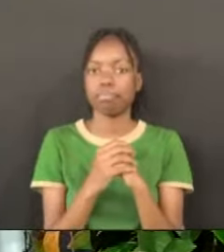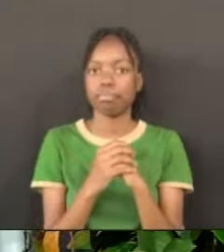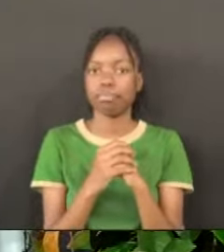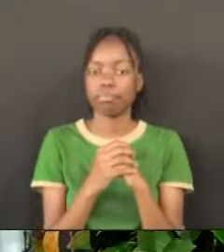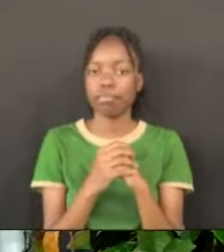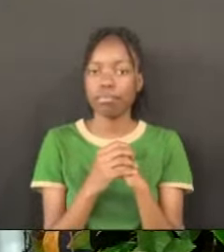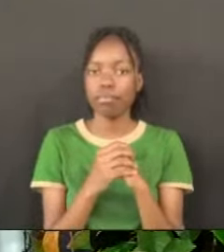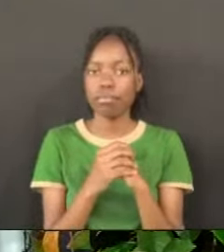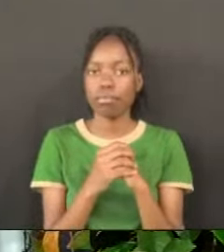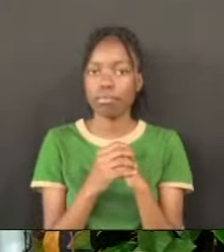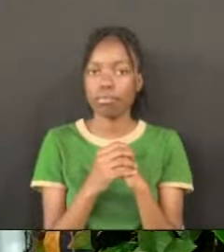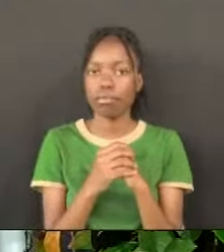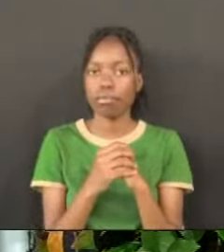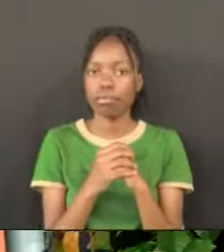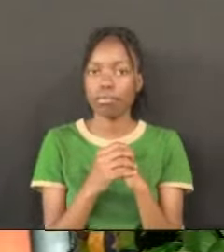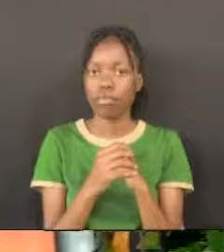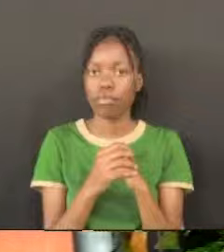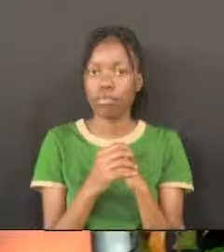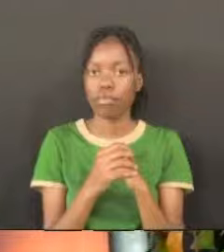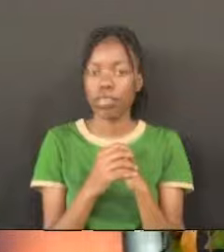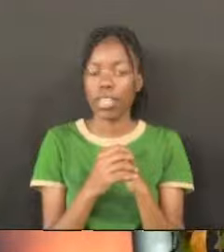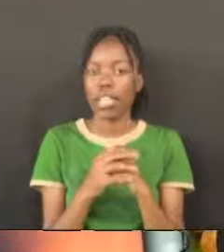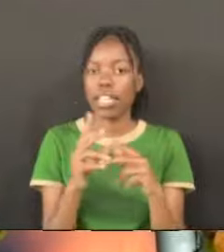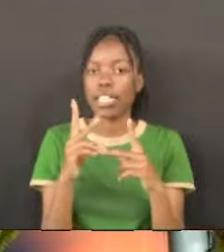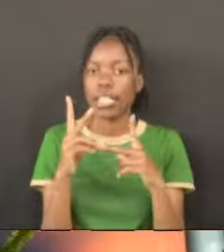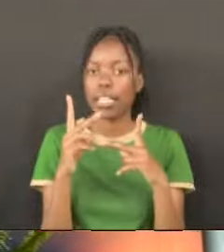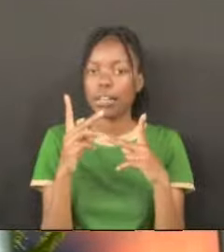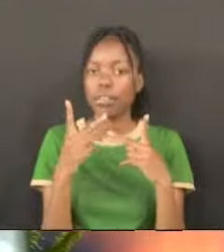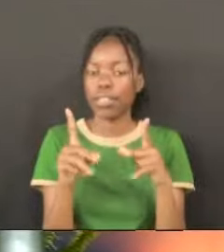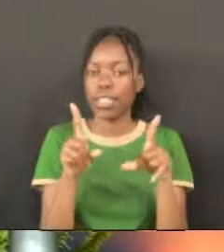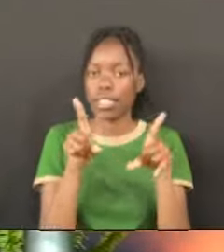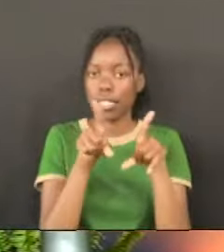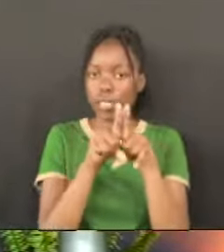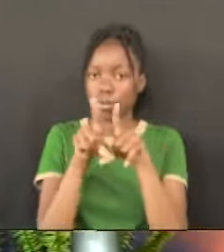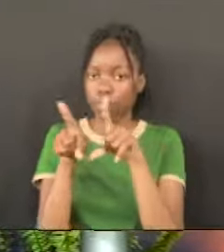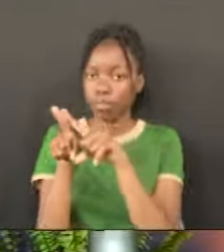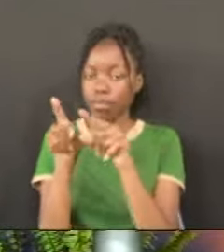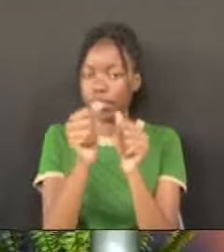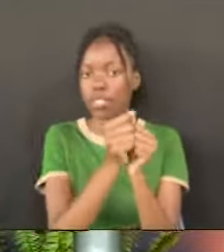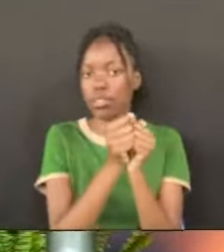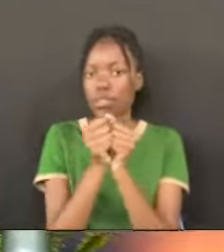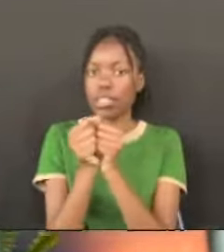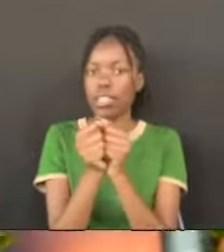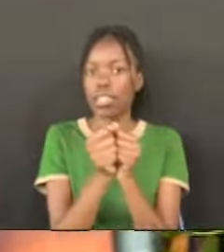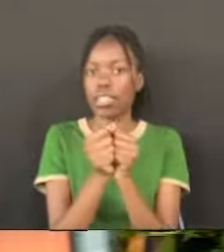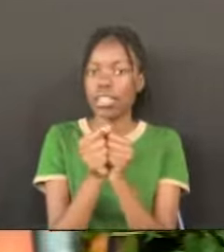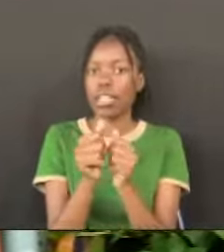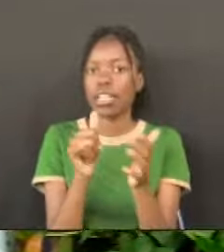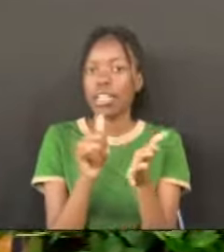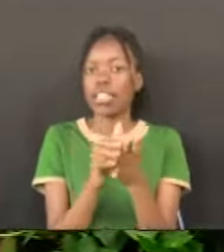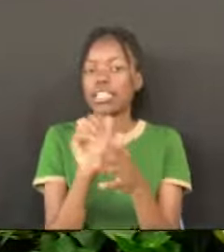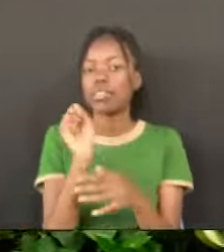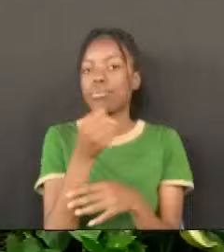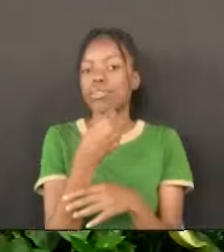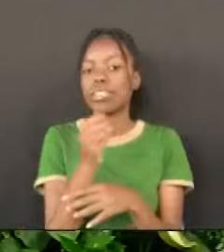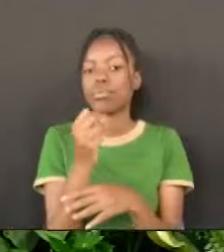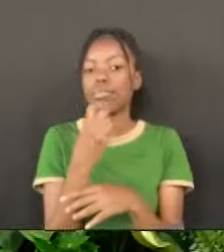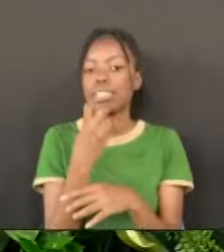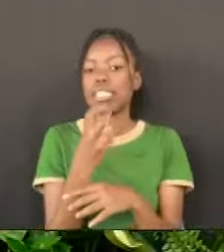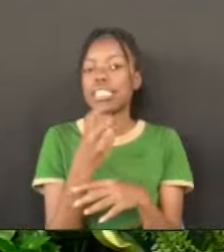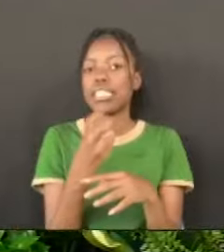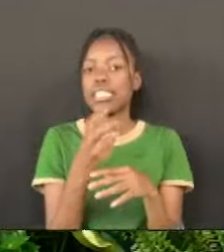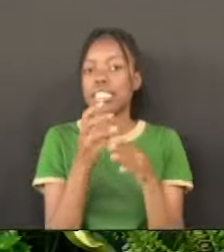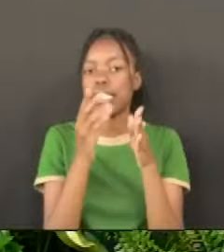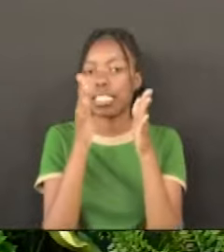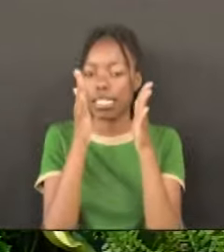They are so intertwined. They are so much together that you cannot realize. It is so personal. It